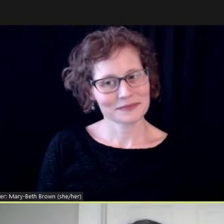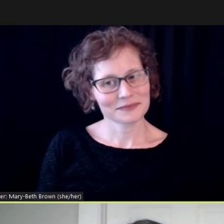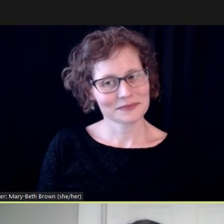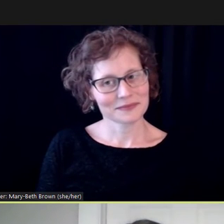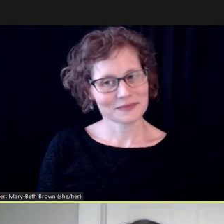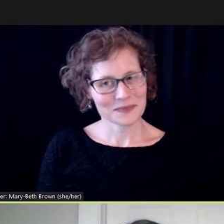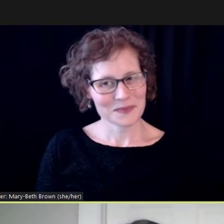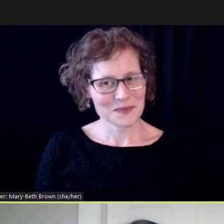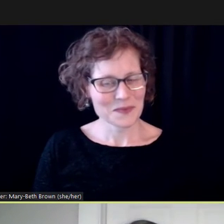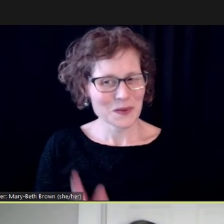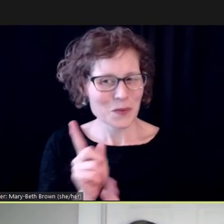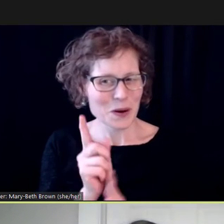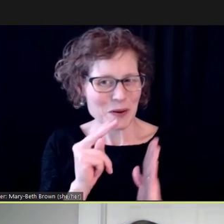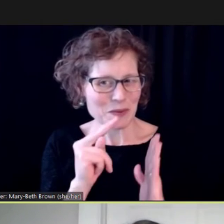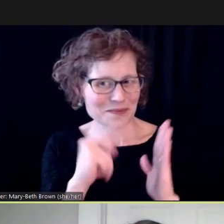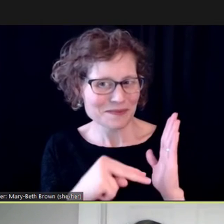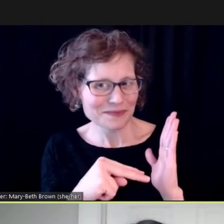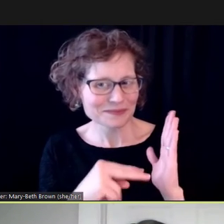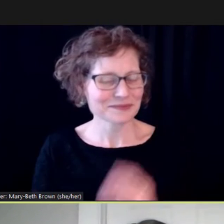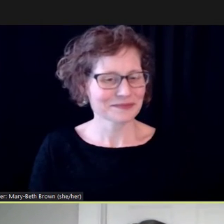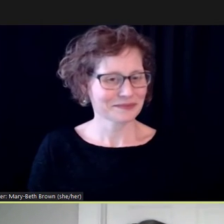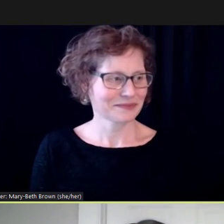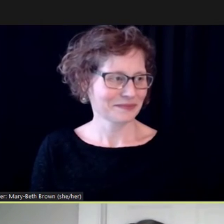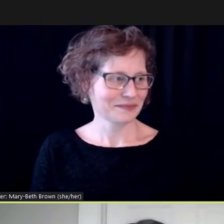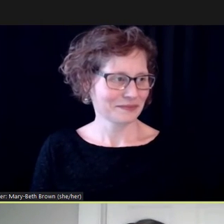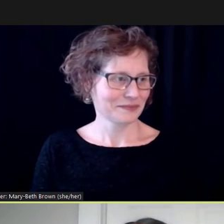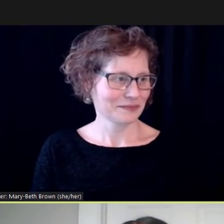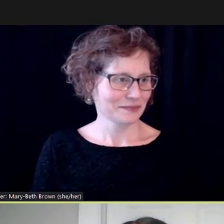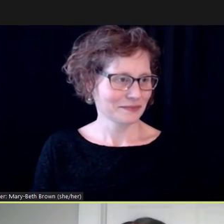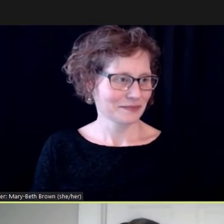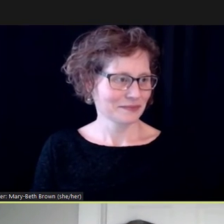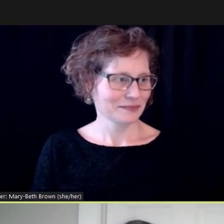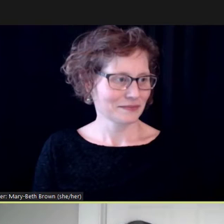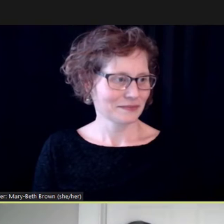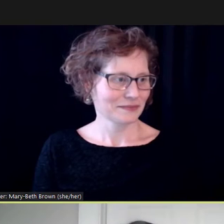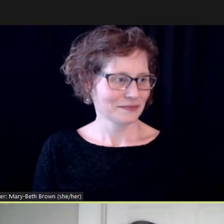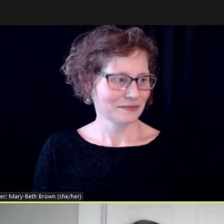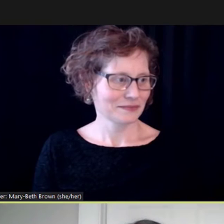I'll give you all a second to take a look at this slide.